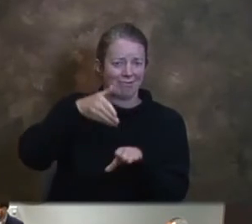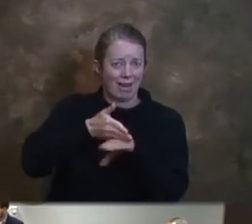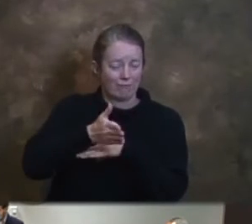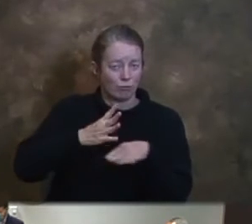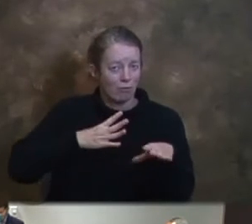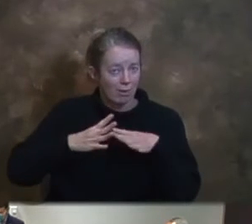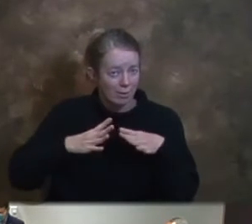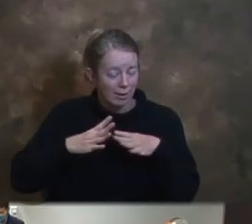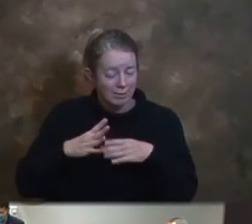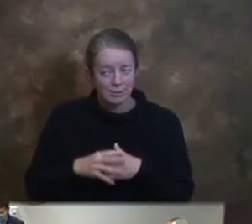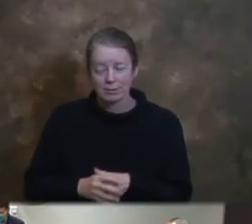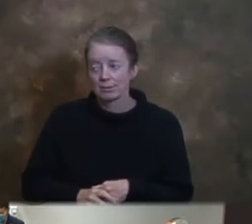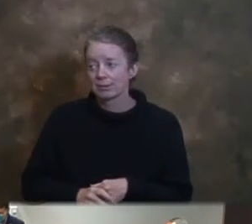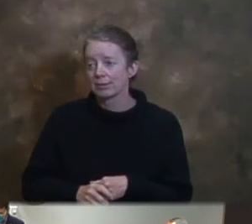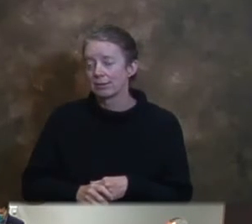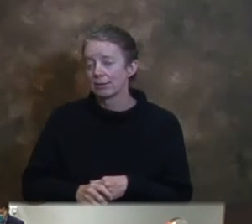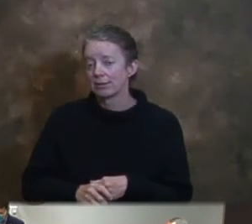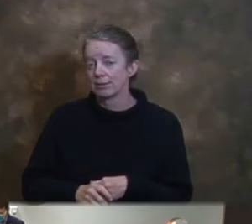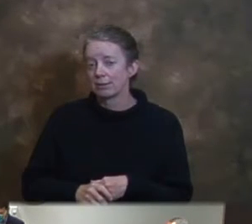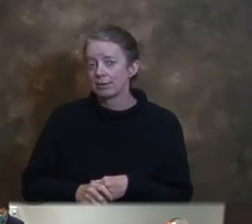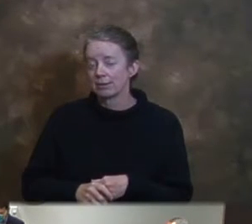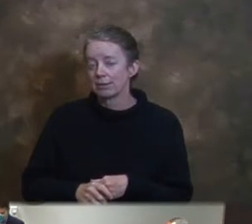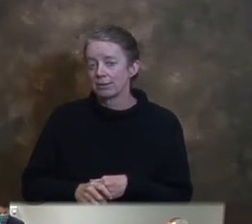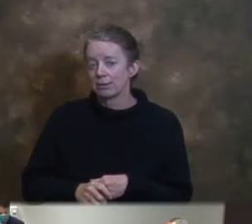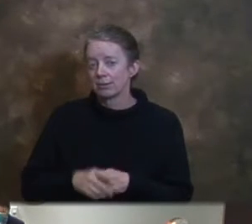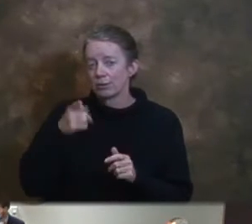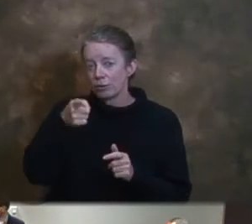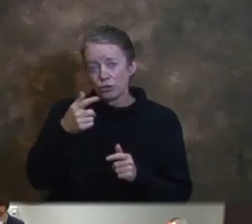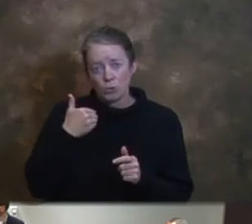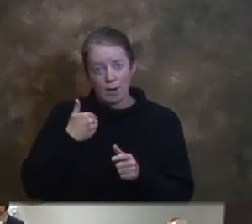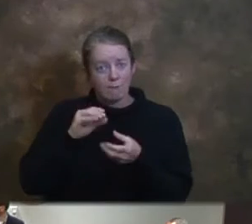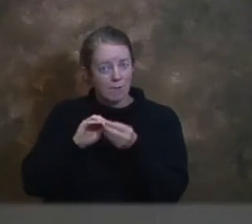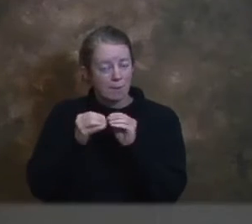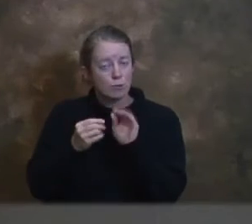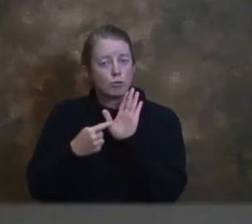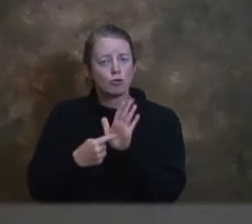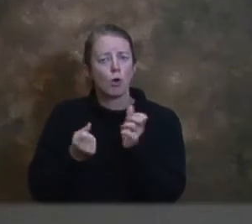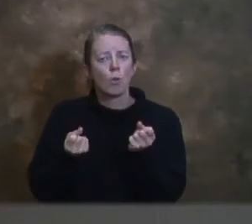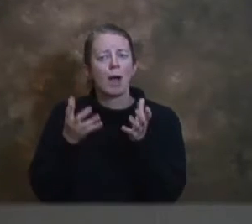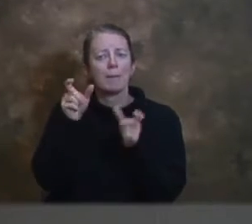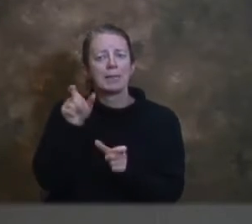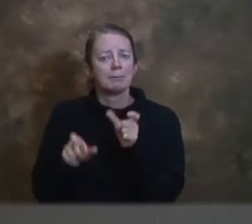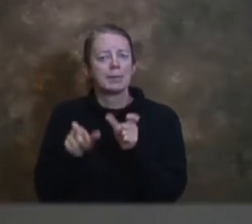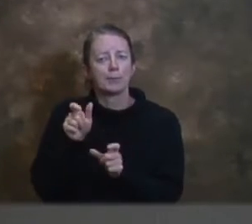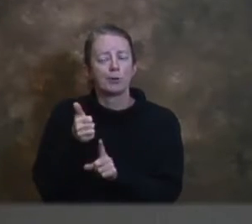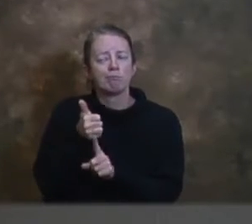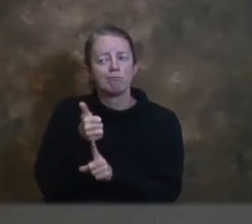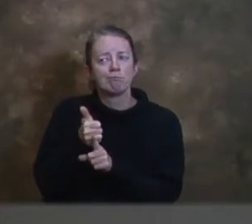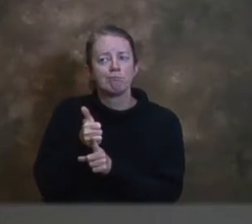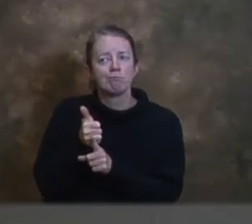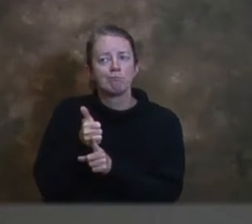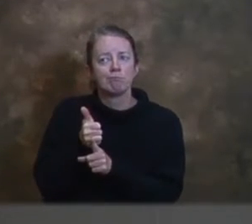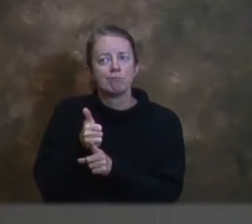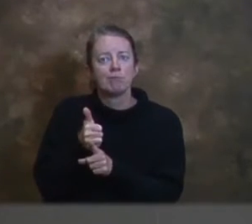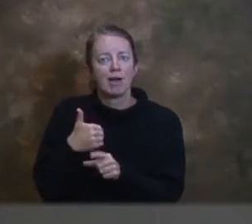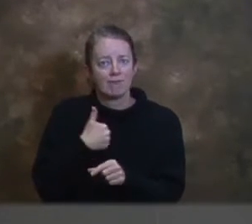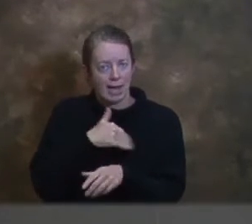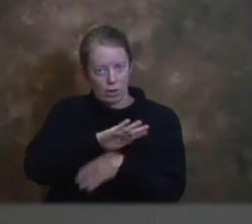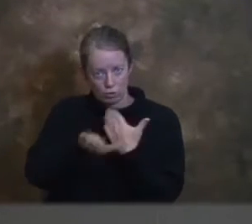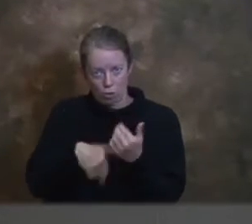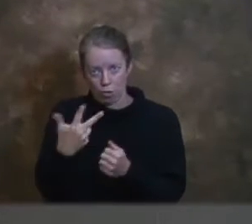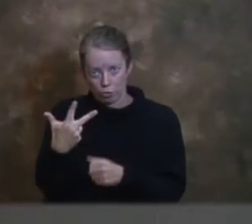holidays and everything, have you got any numbers to show how many people that have had the full